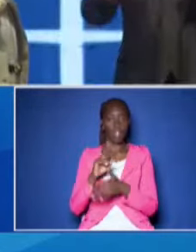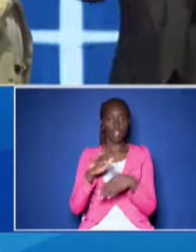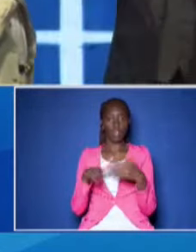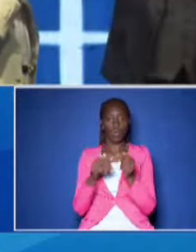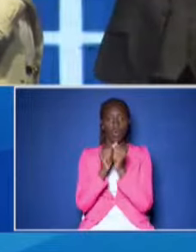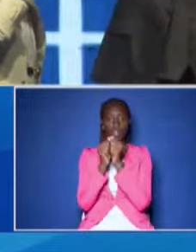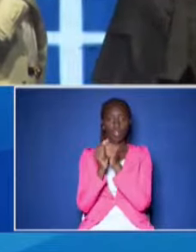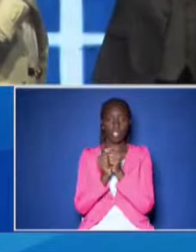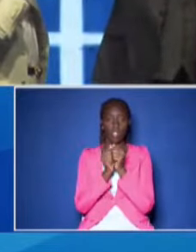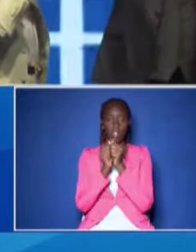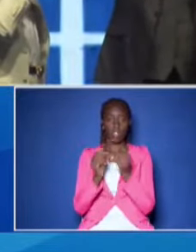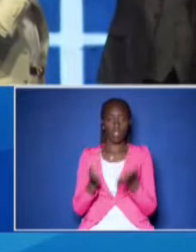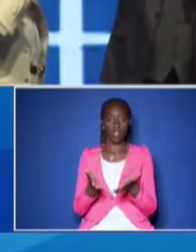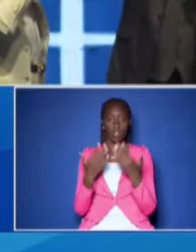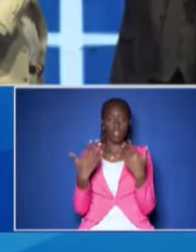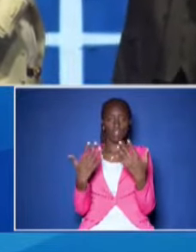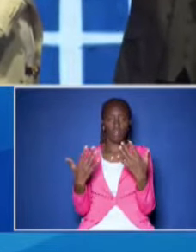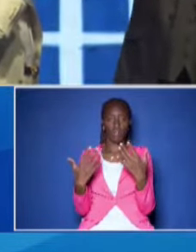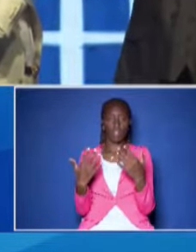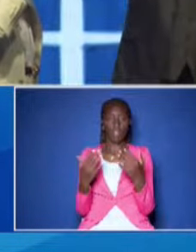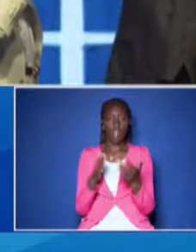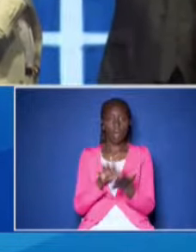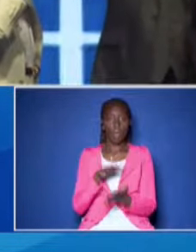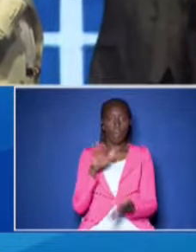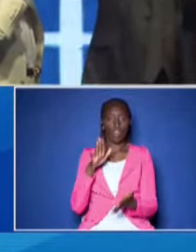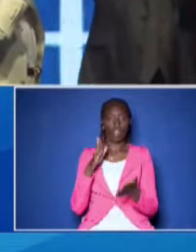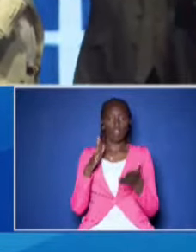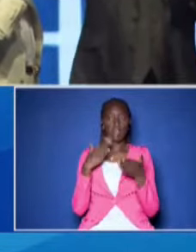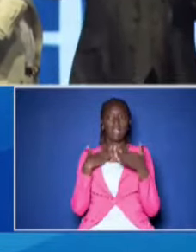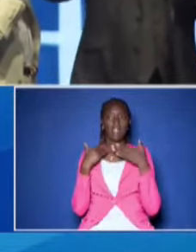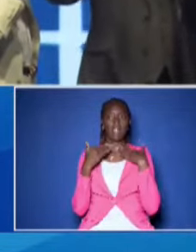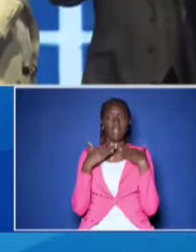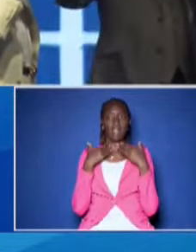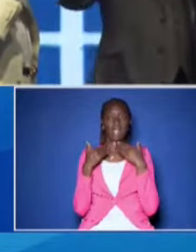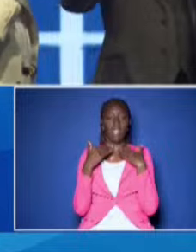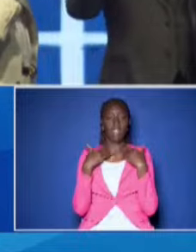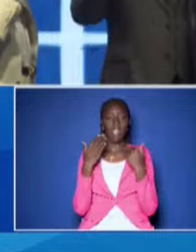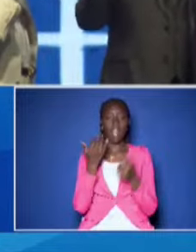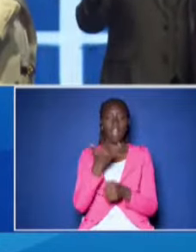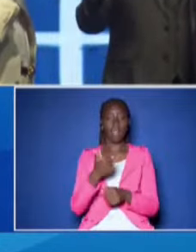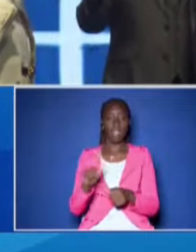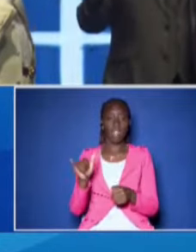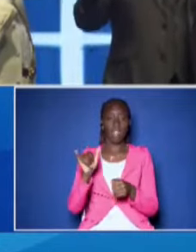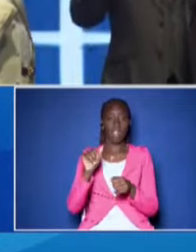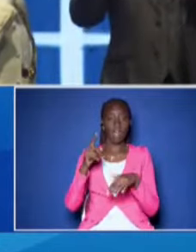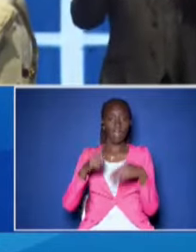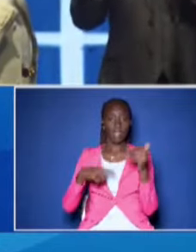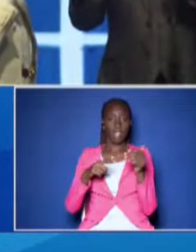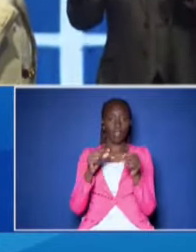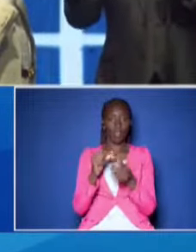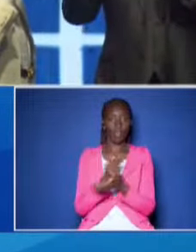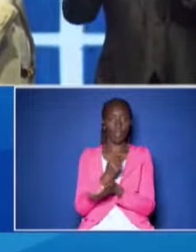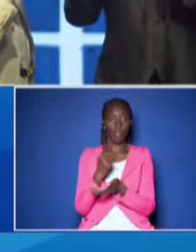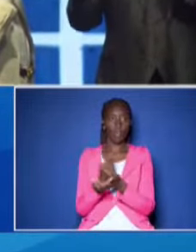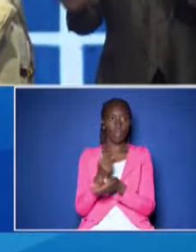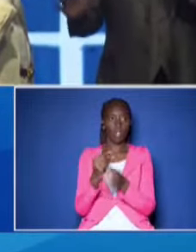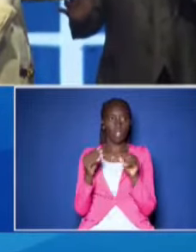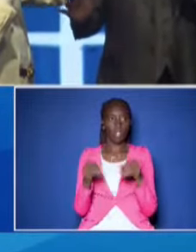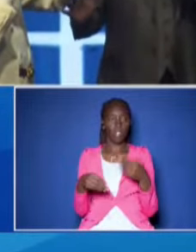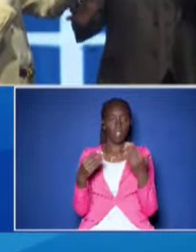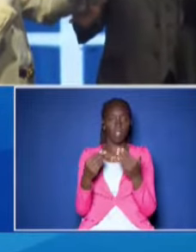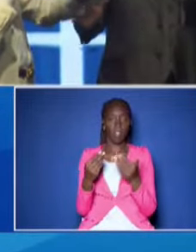lift your hands as you say verse 10 to be desired are they than gold yeah the much